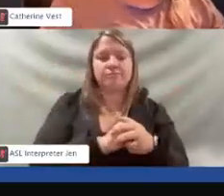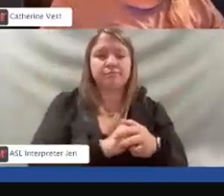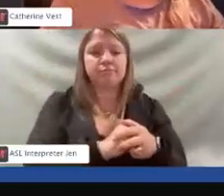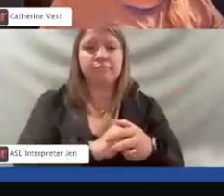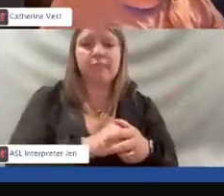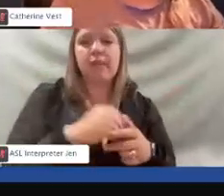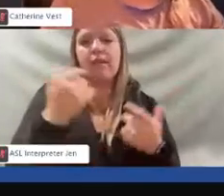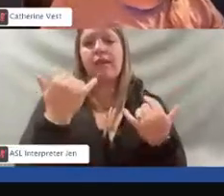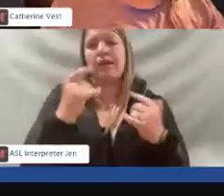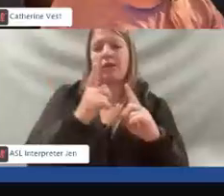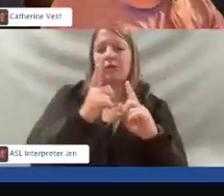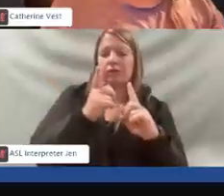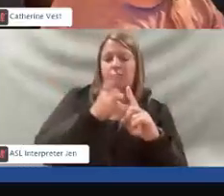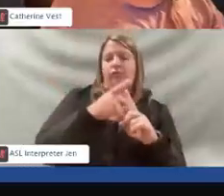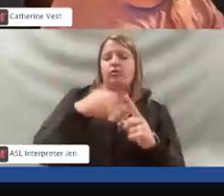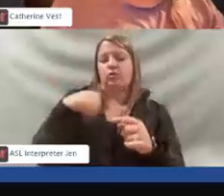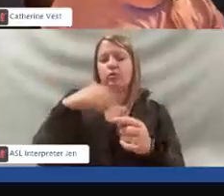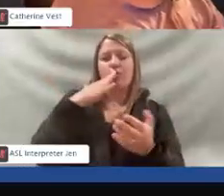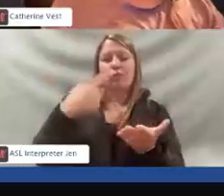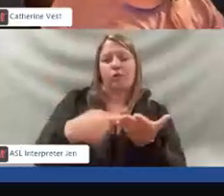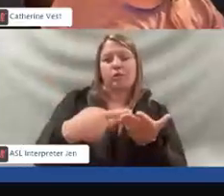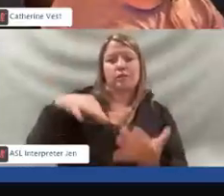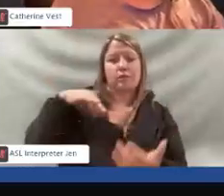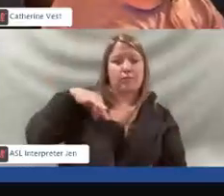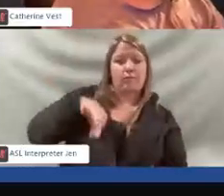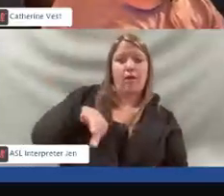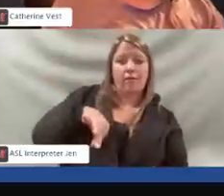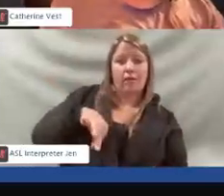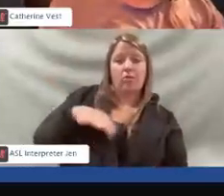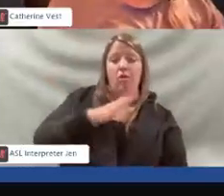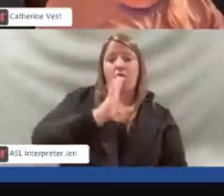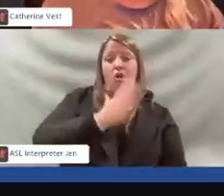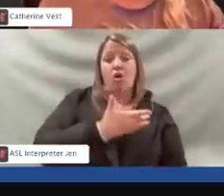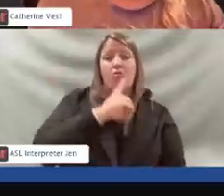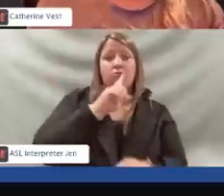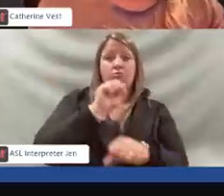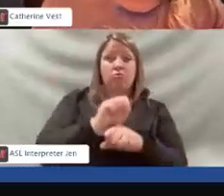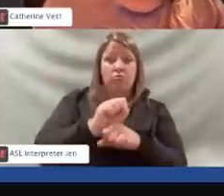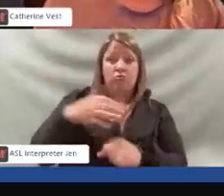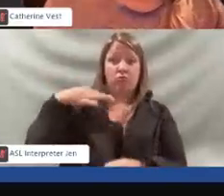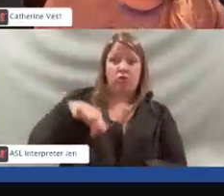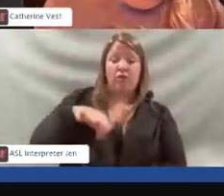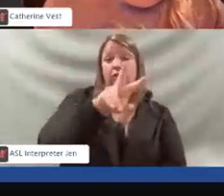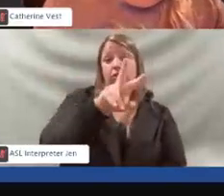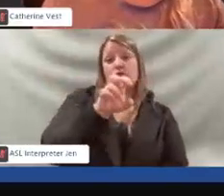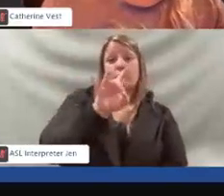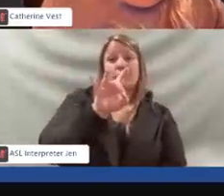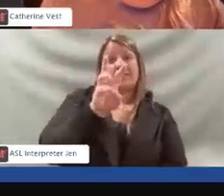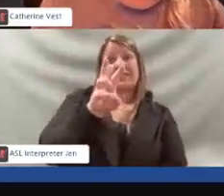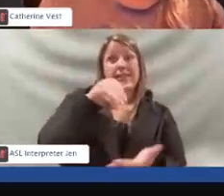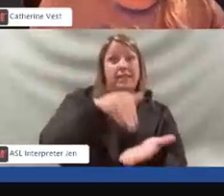So first I'm going to go over our profits. So our actuals for our profits are